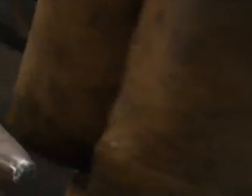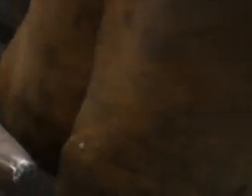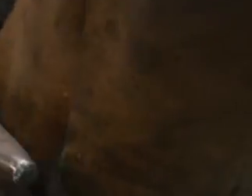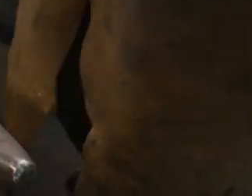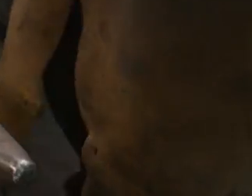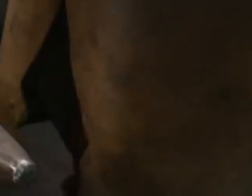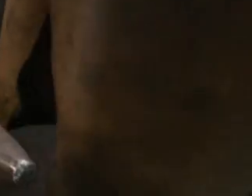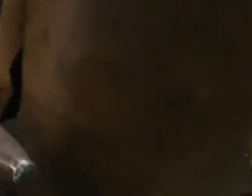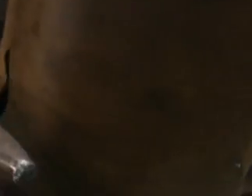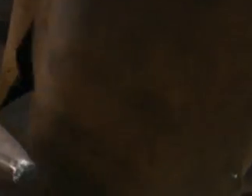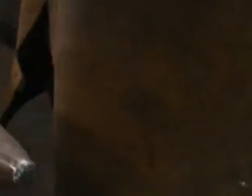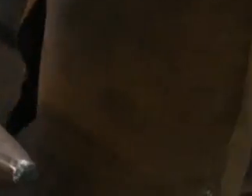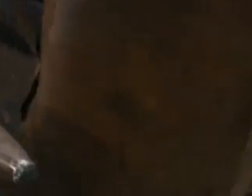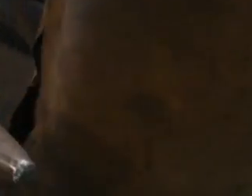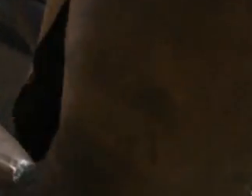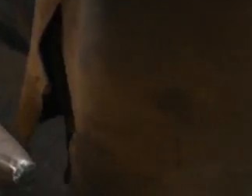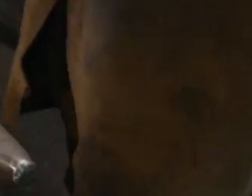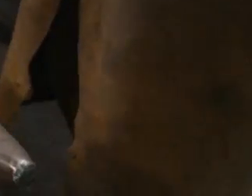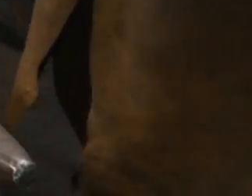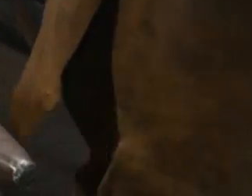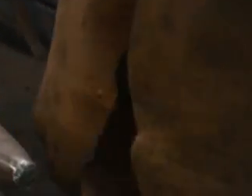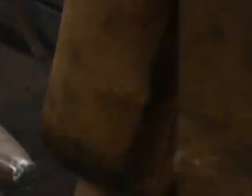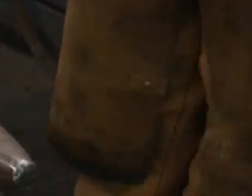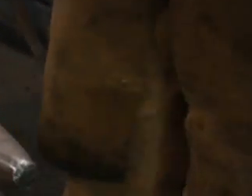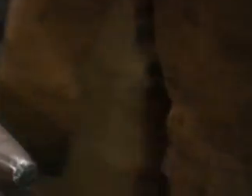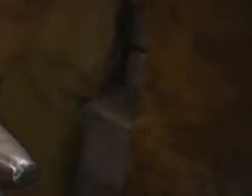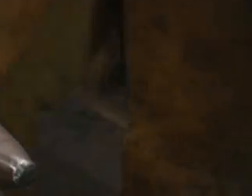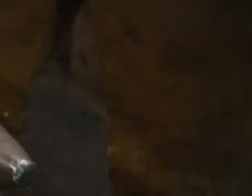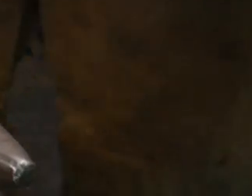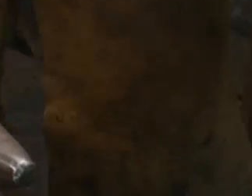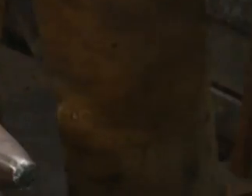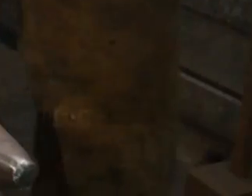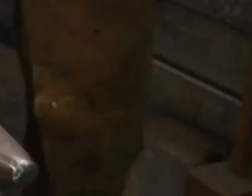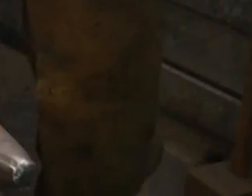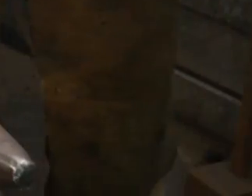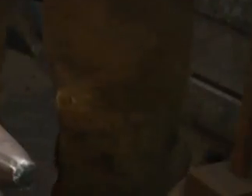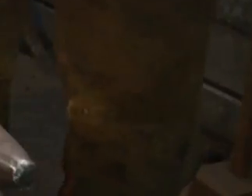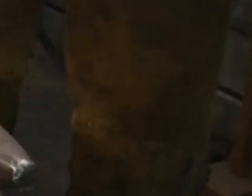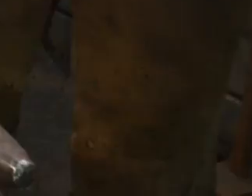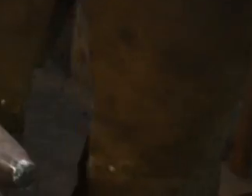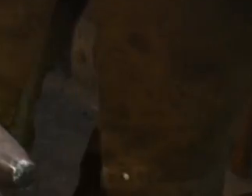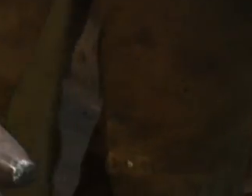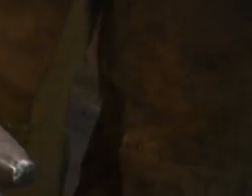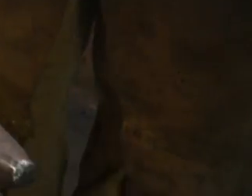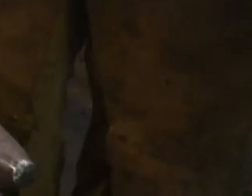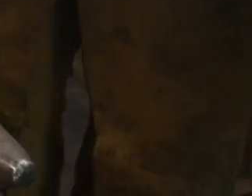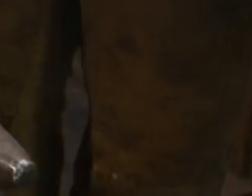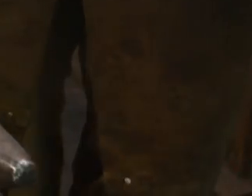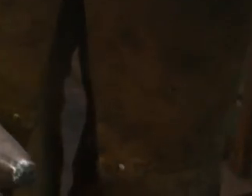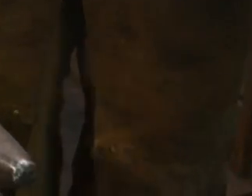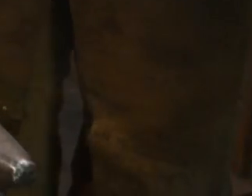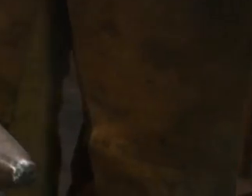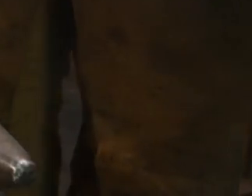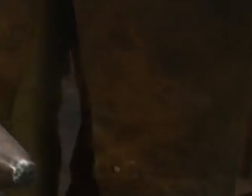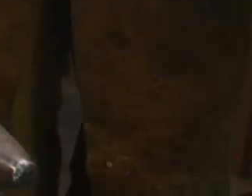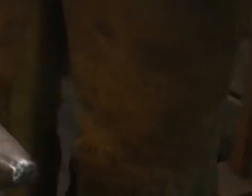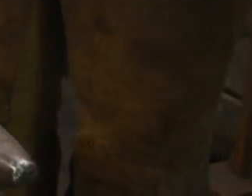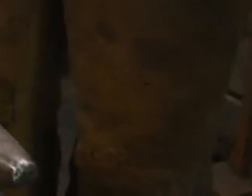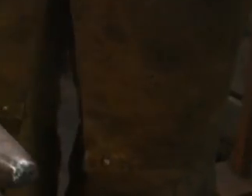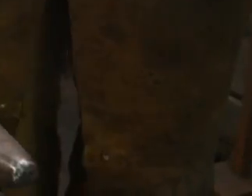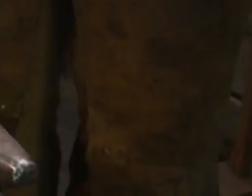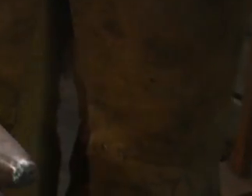have to. Do you notice anything different from this camera angle from our last live stream? We're going to see if they're astute. Oh, really?